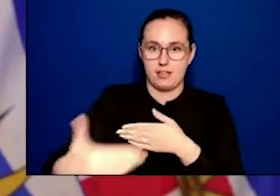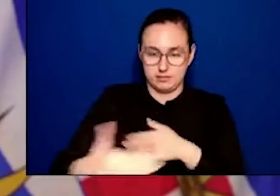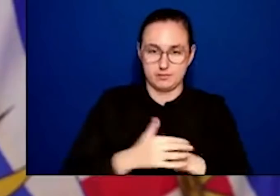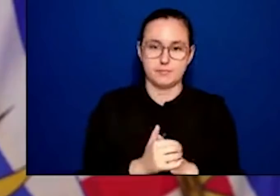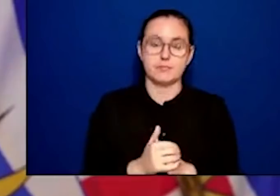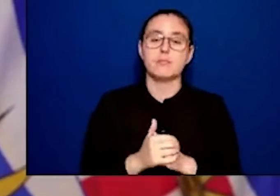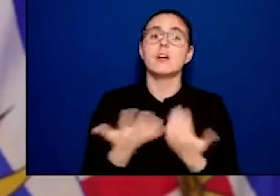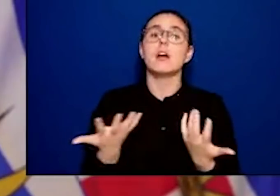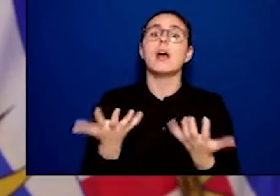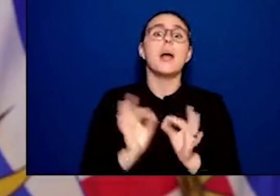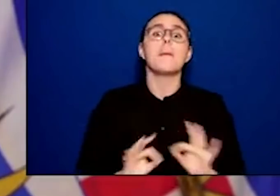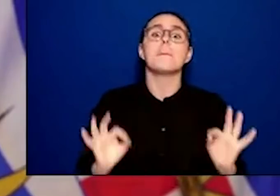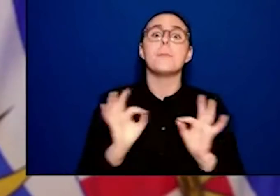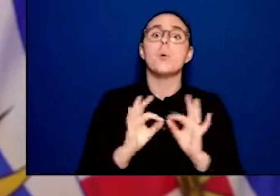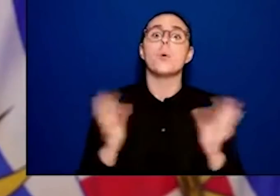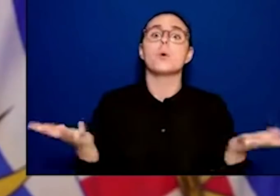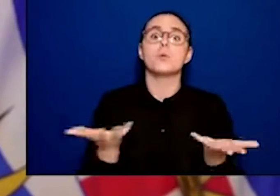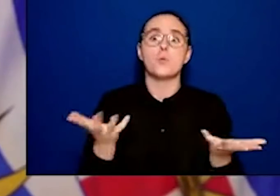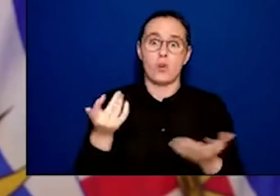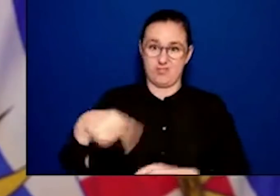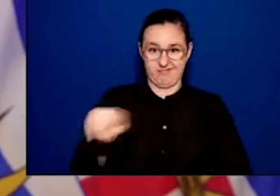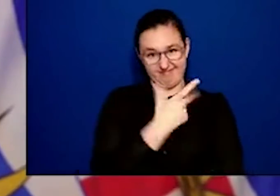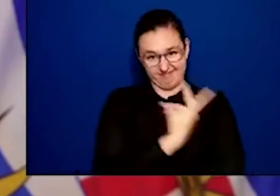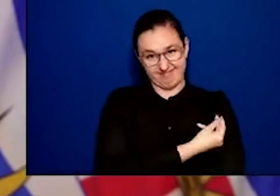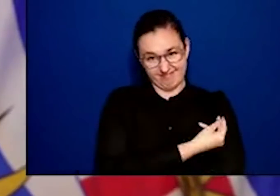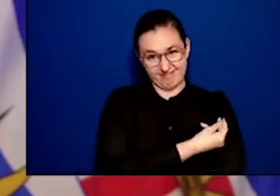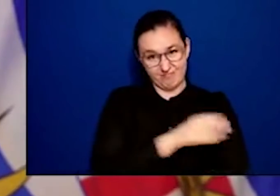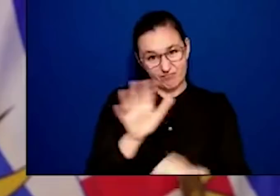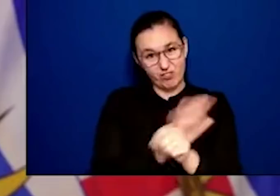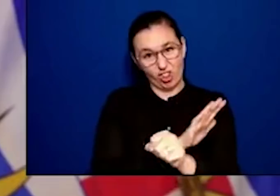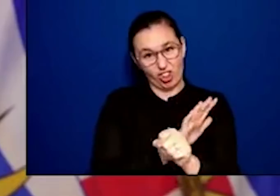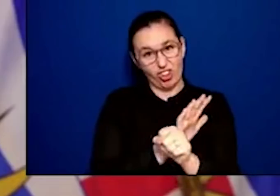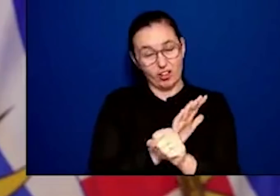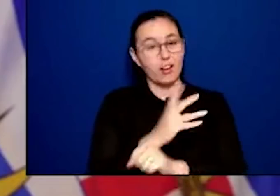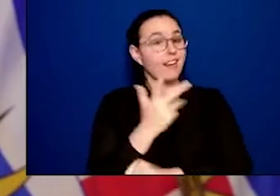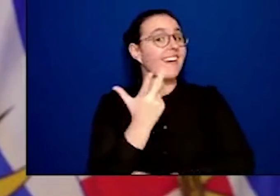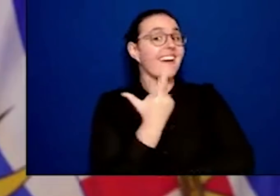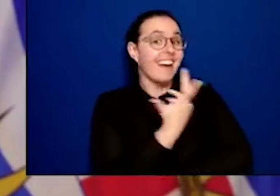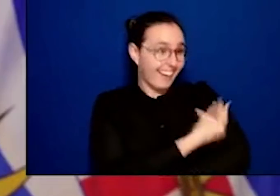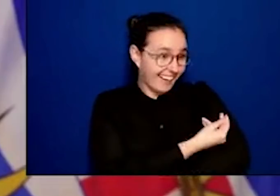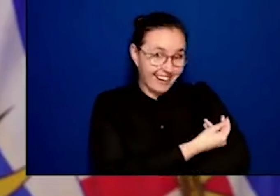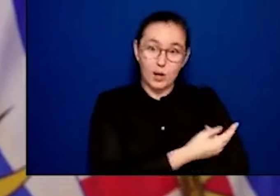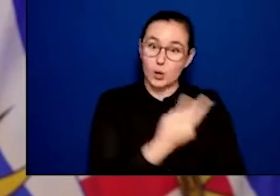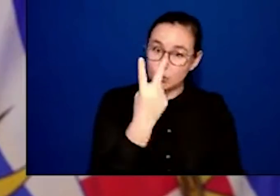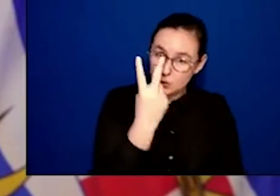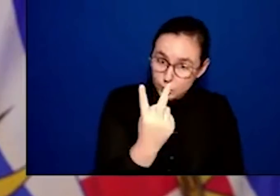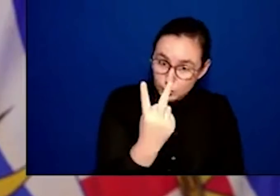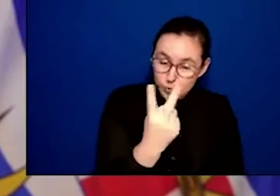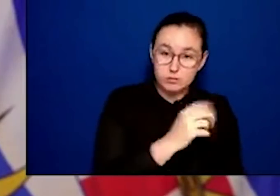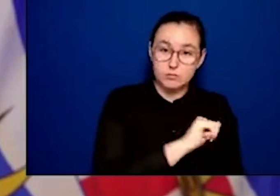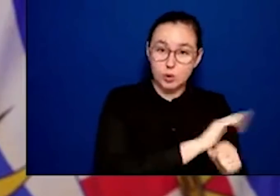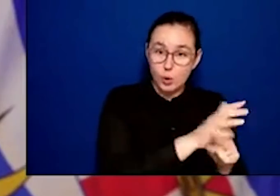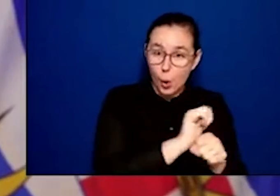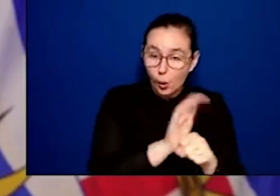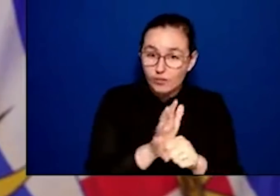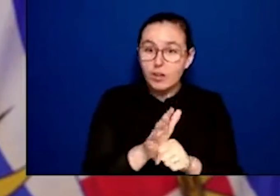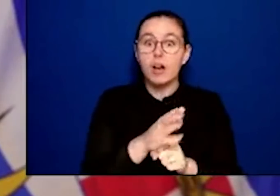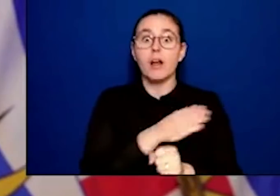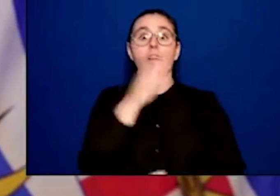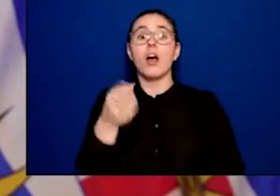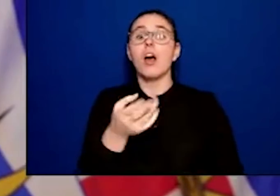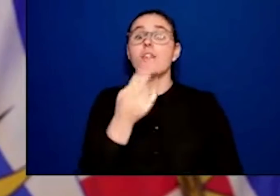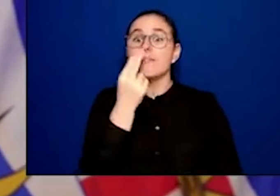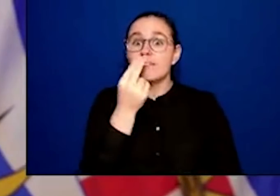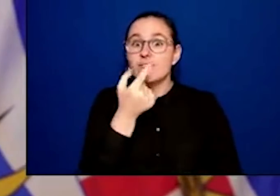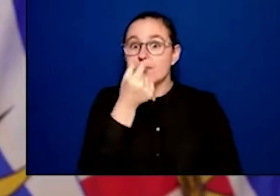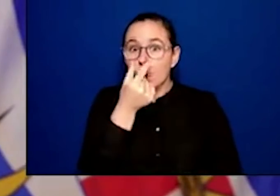vaccinated, both for COVID and for influenza, and we make sure that we're taking the appropriate precautions as we all start